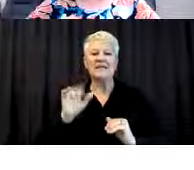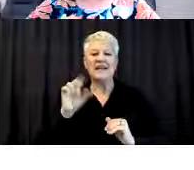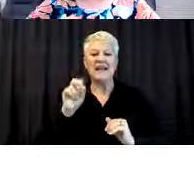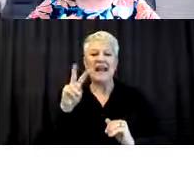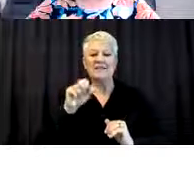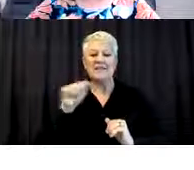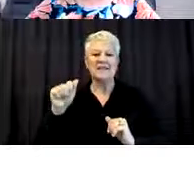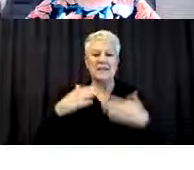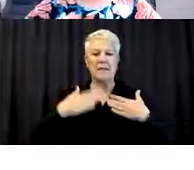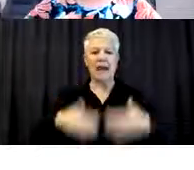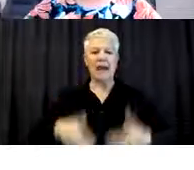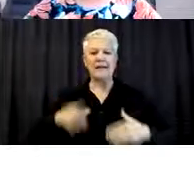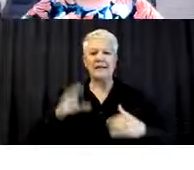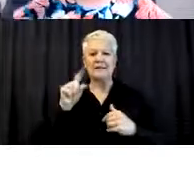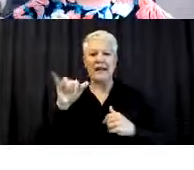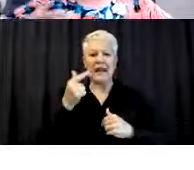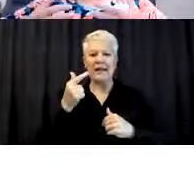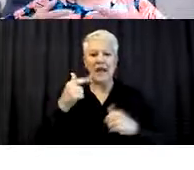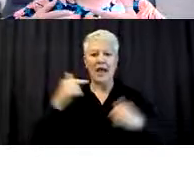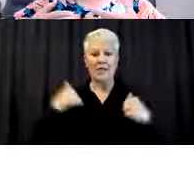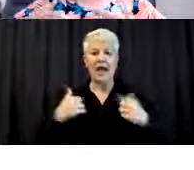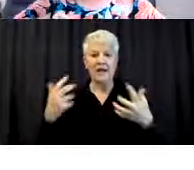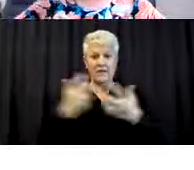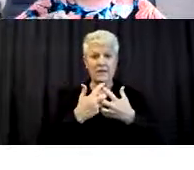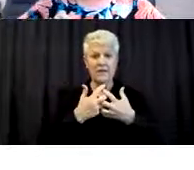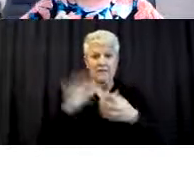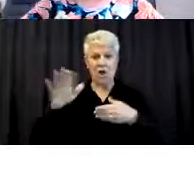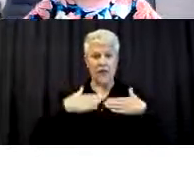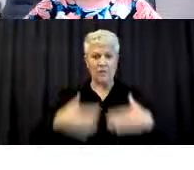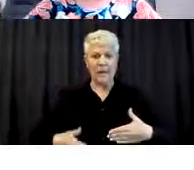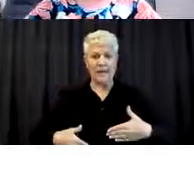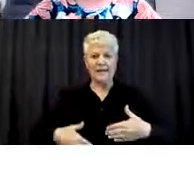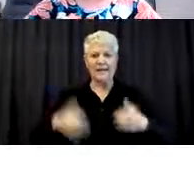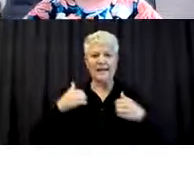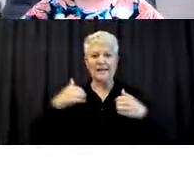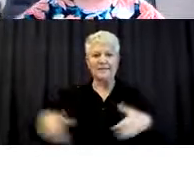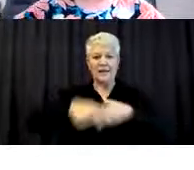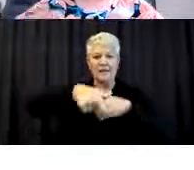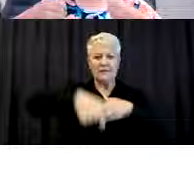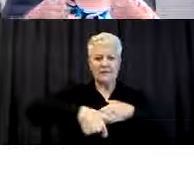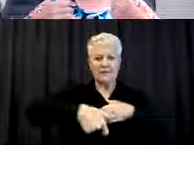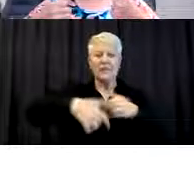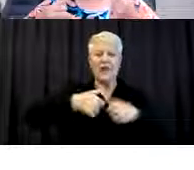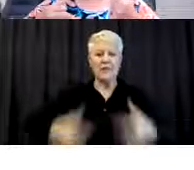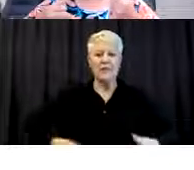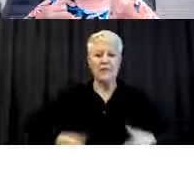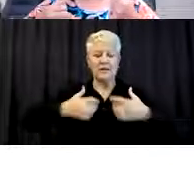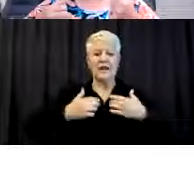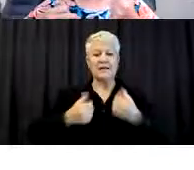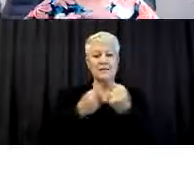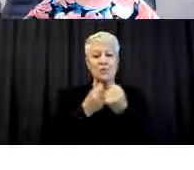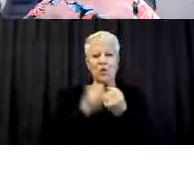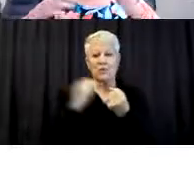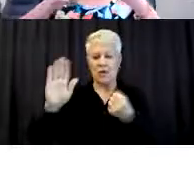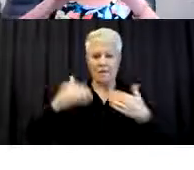body sling that fits around a child's body, kind of goes between his or her legs, and then supports a child's